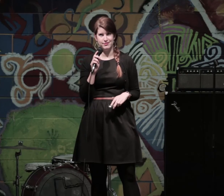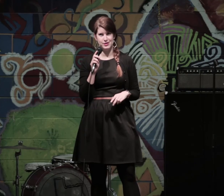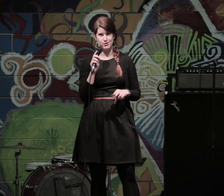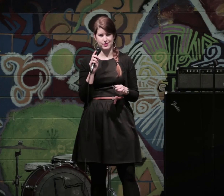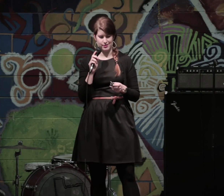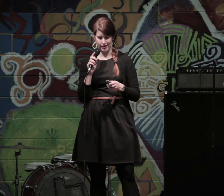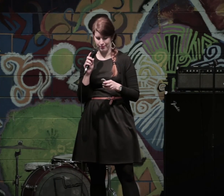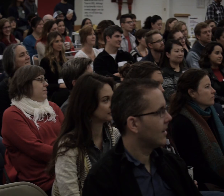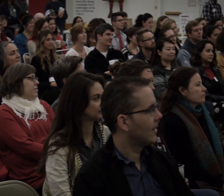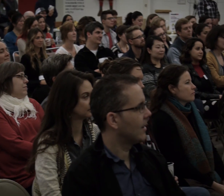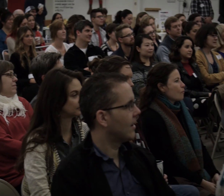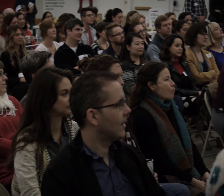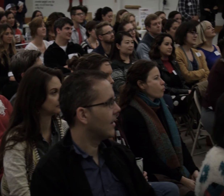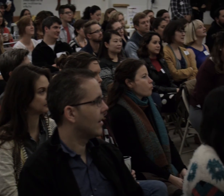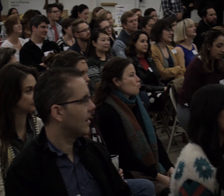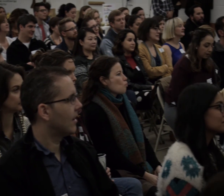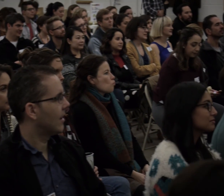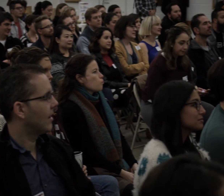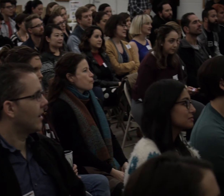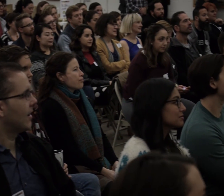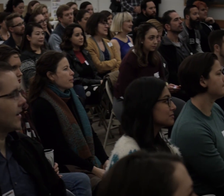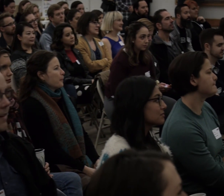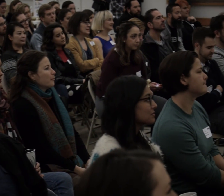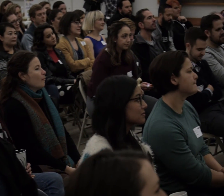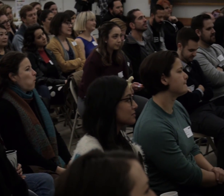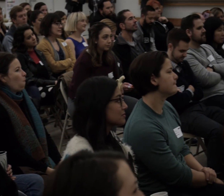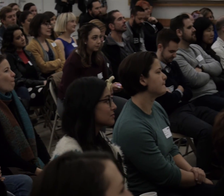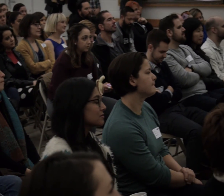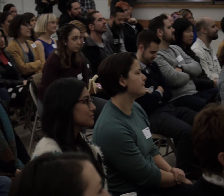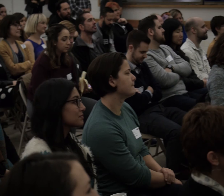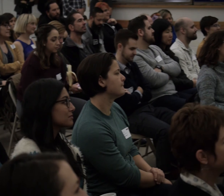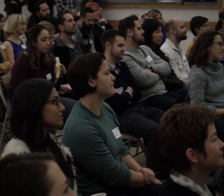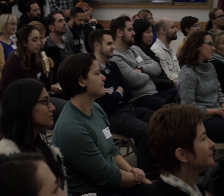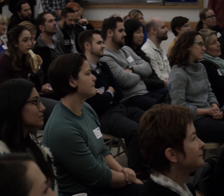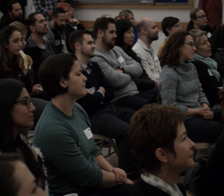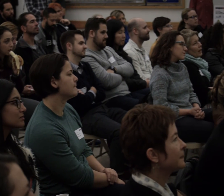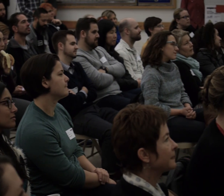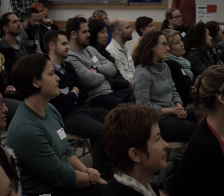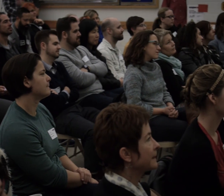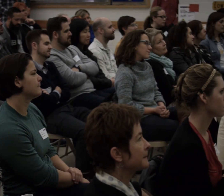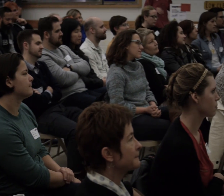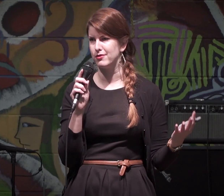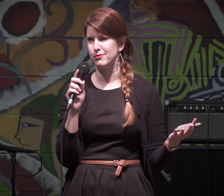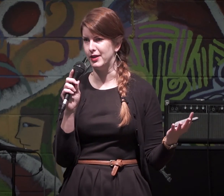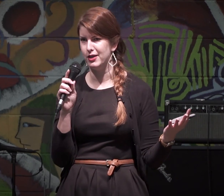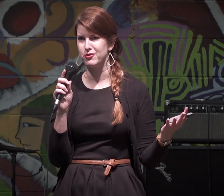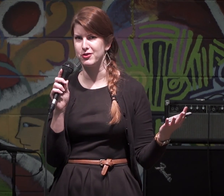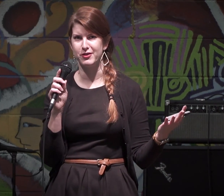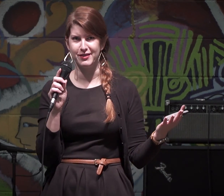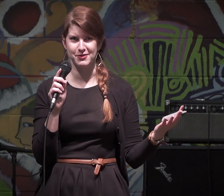y'all enjoy this today. In preparing for today, I went ahead and read over what are some of the other speakers talking about.